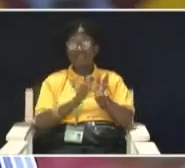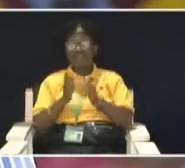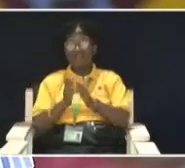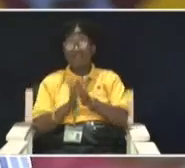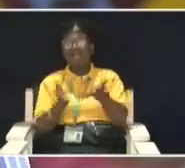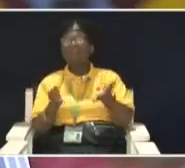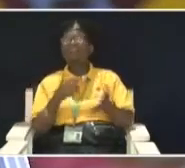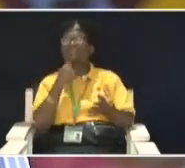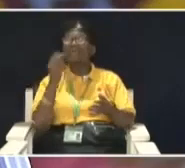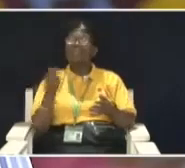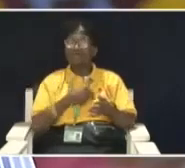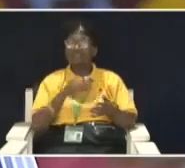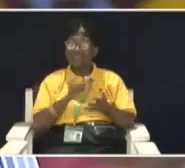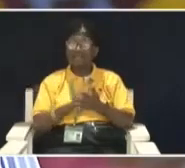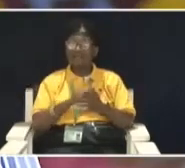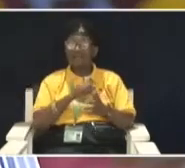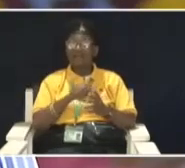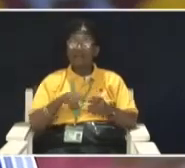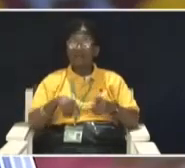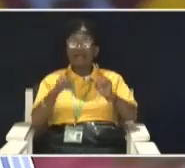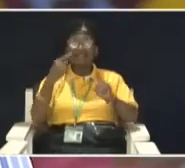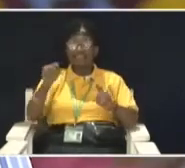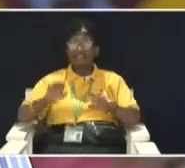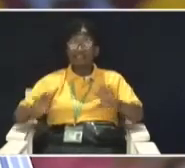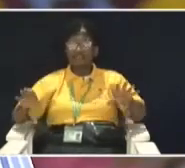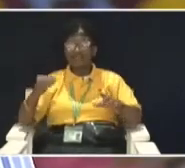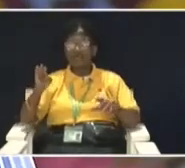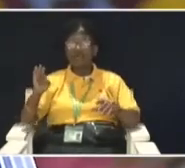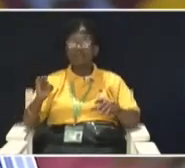the children of Israel were passing through the wilderness,